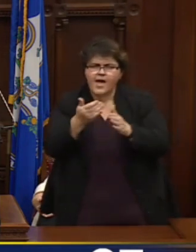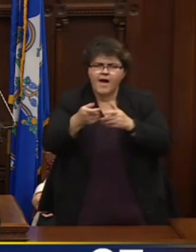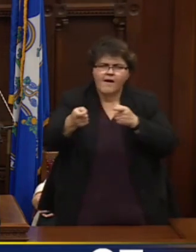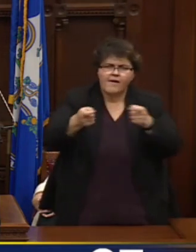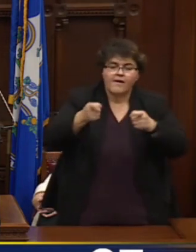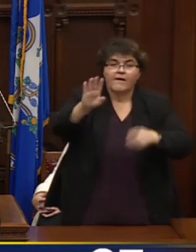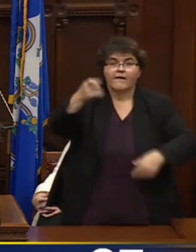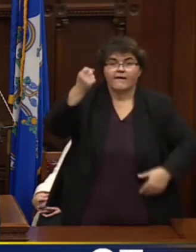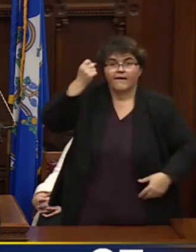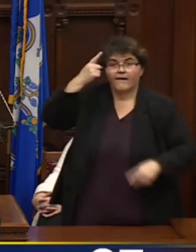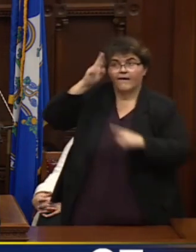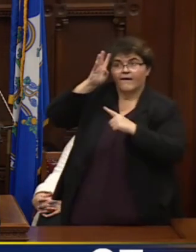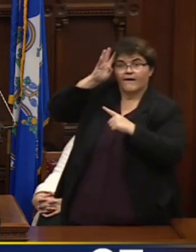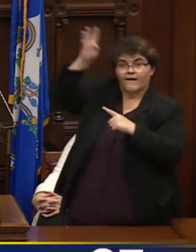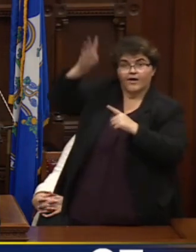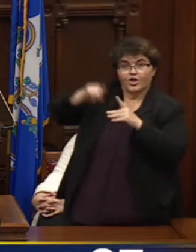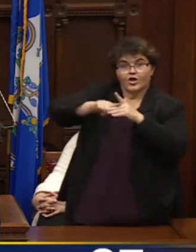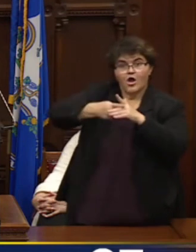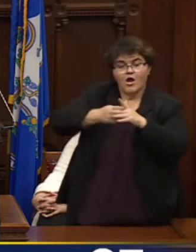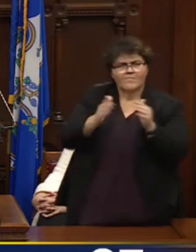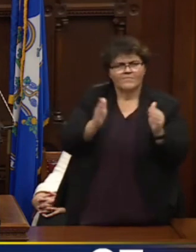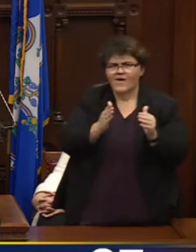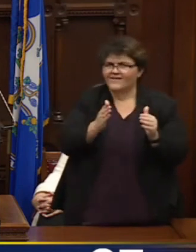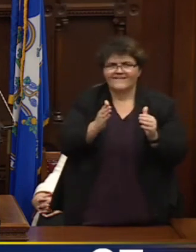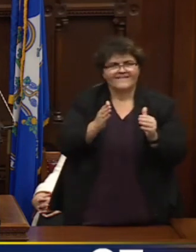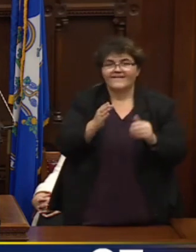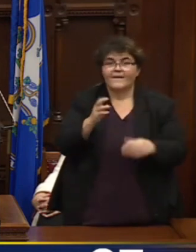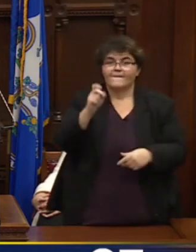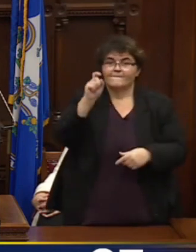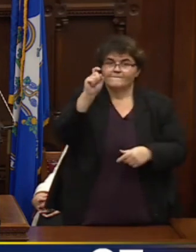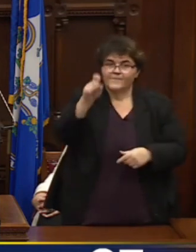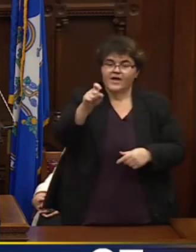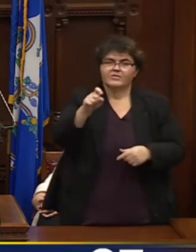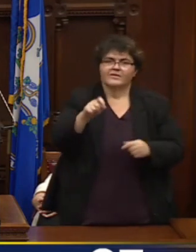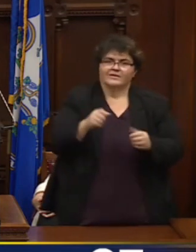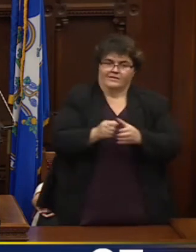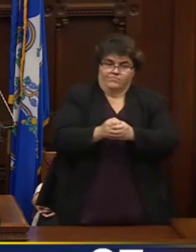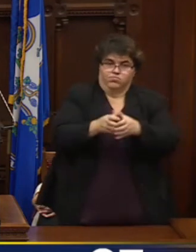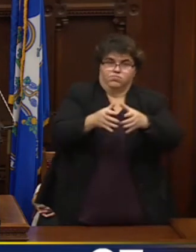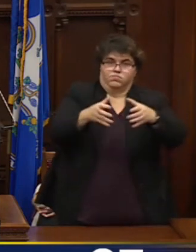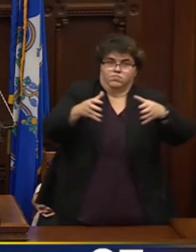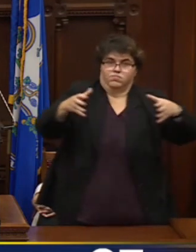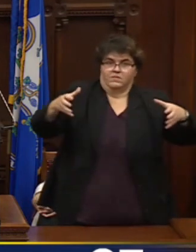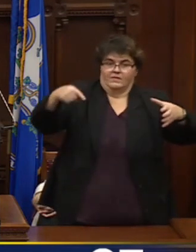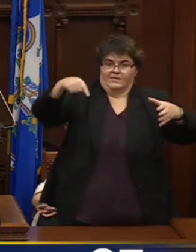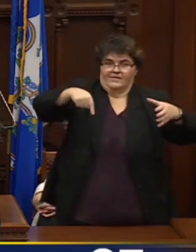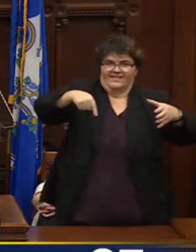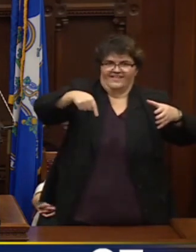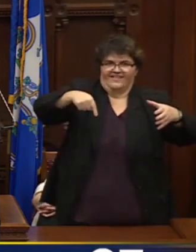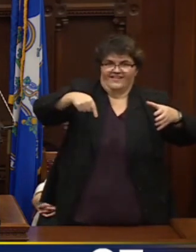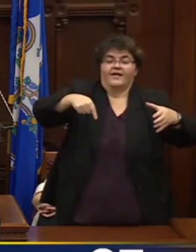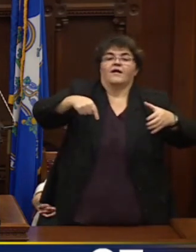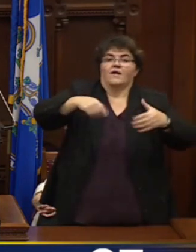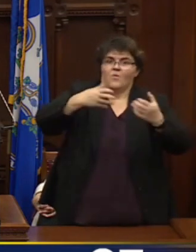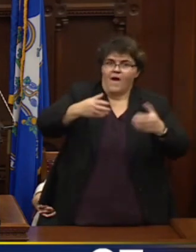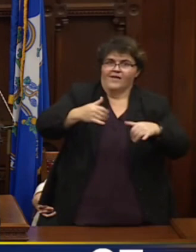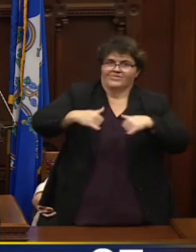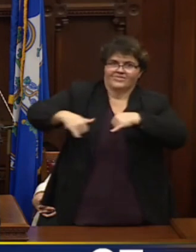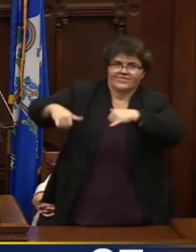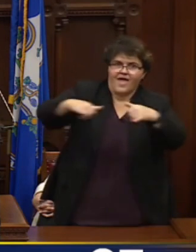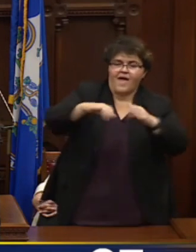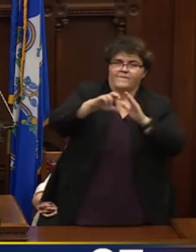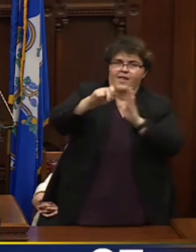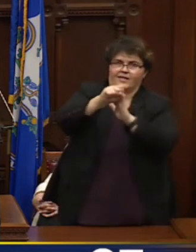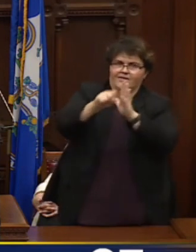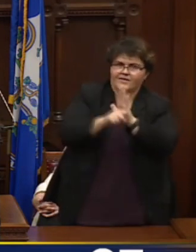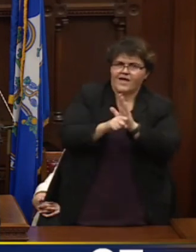sector. And I want all of our commissioners and state employees to be empowered to innovate as well. We rely too